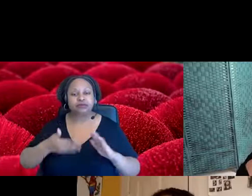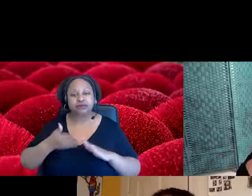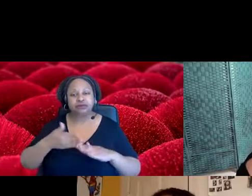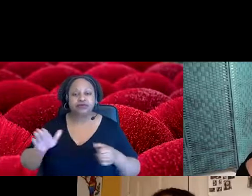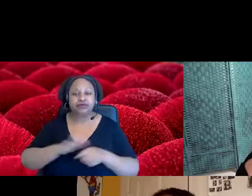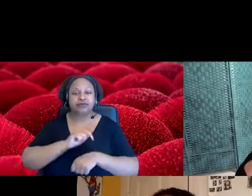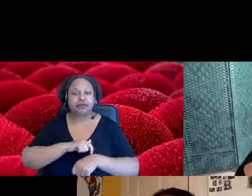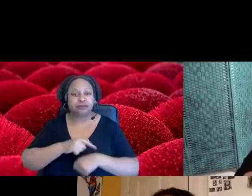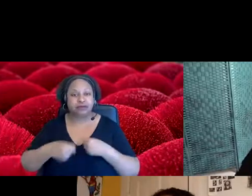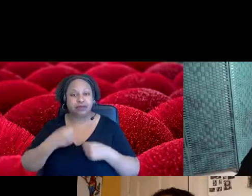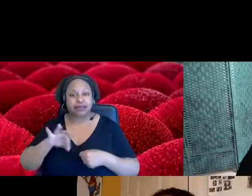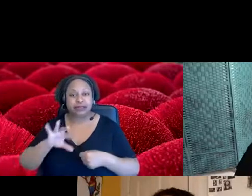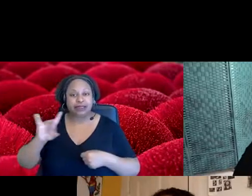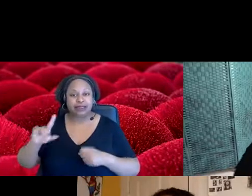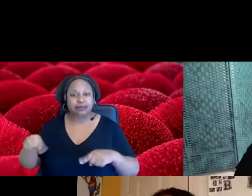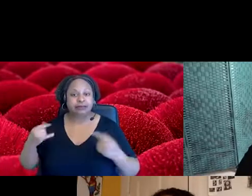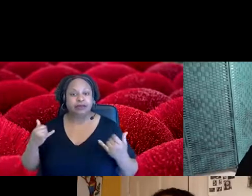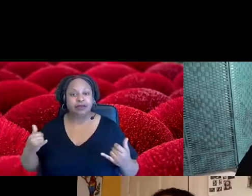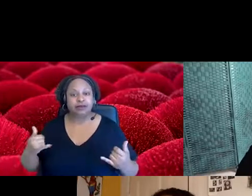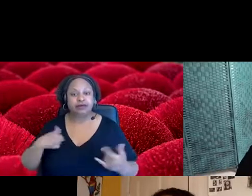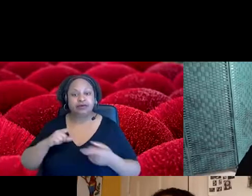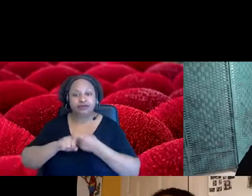used to tell me that, you know,